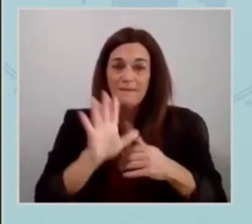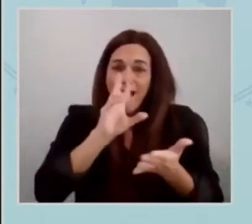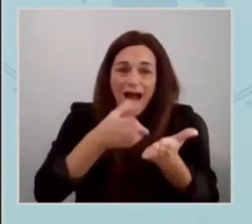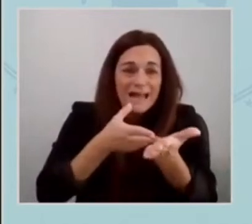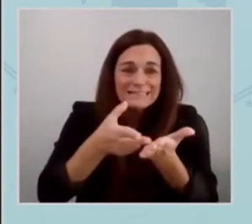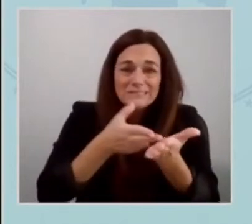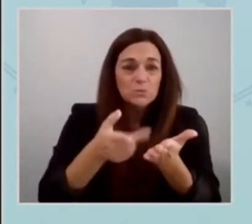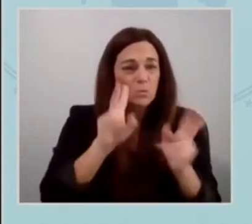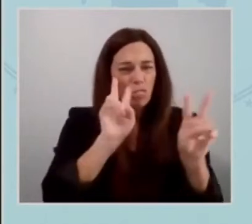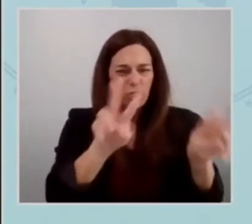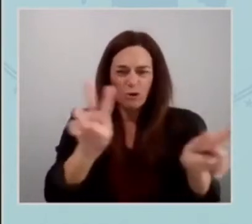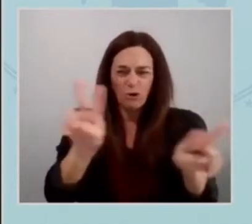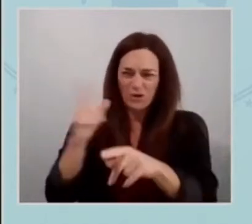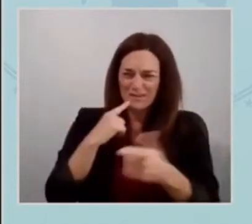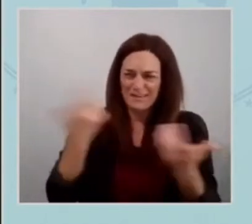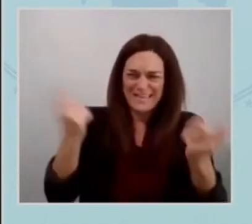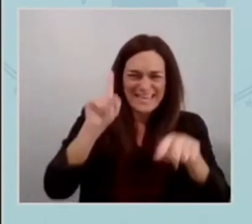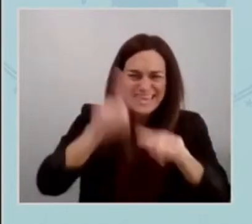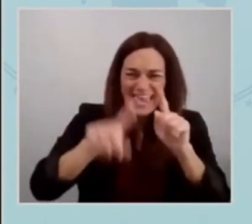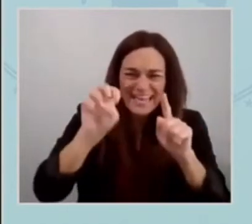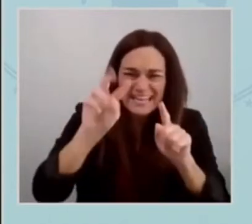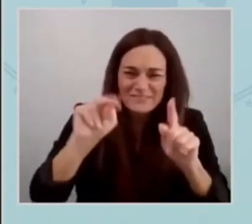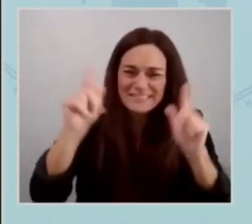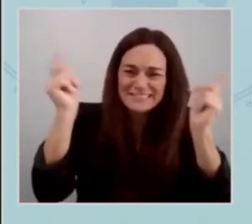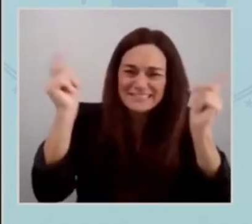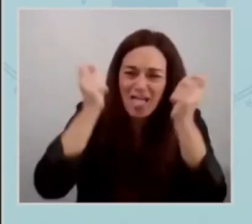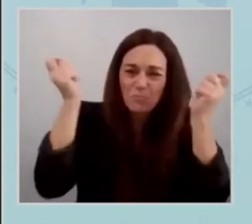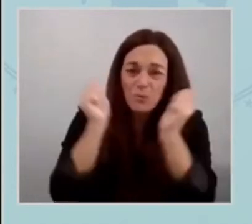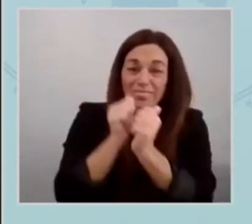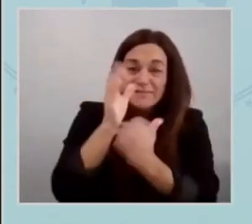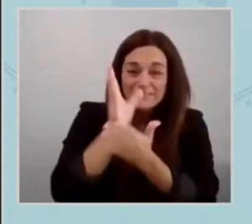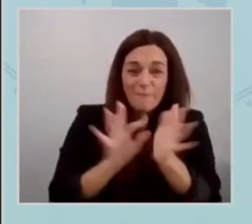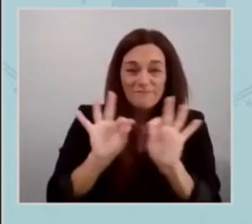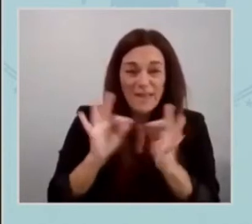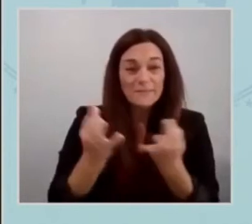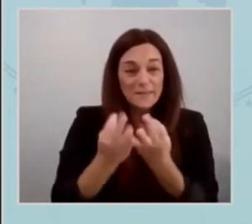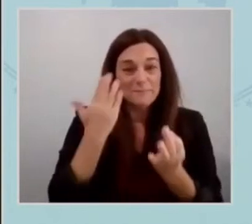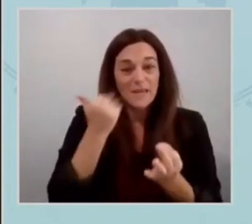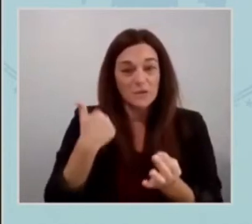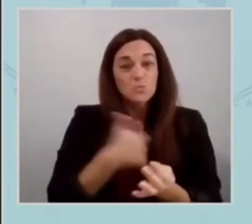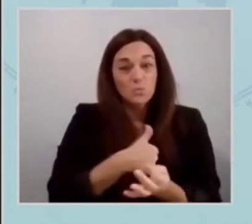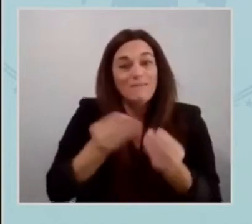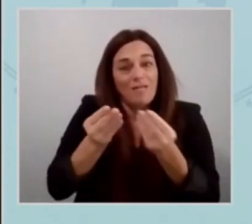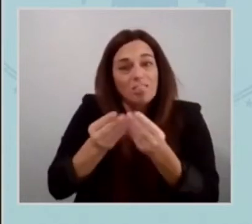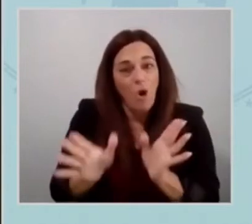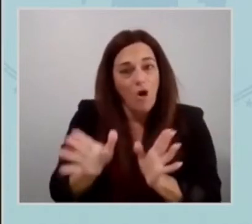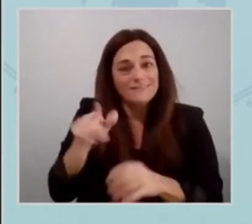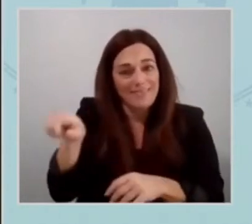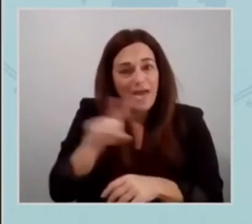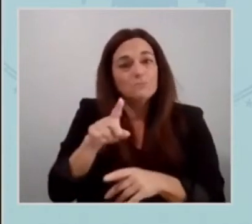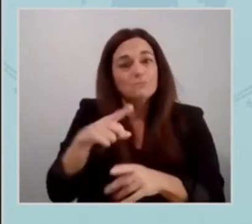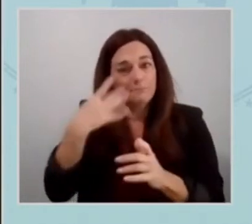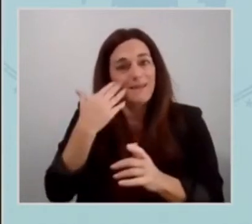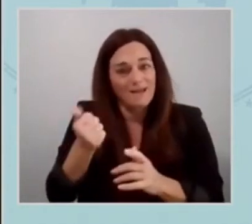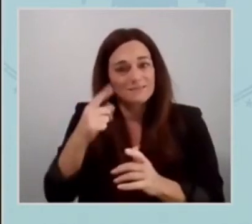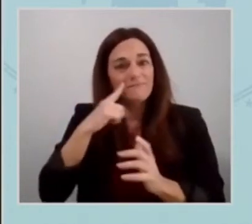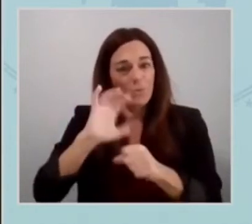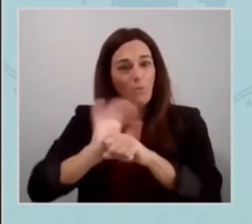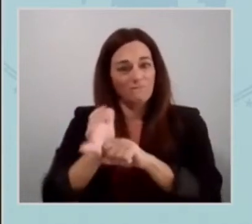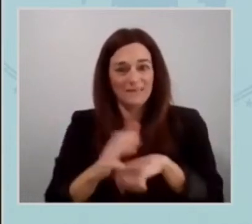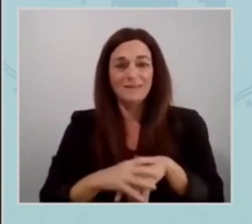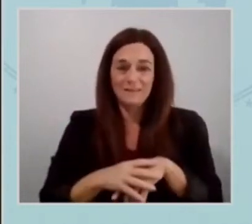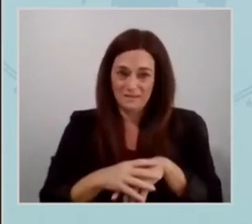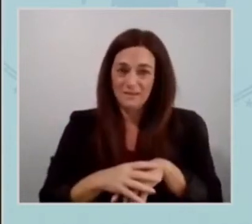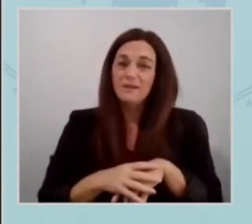Nope. And I mean, to be honest, you look around, you can't even celebrate with some family members because we